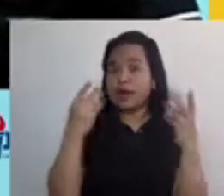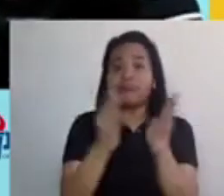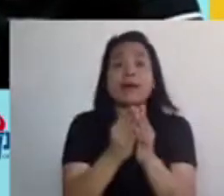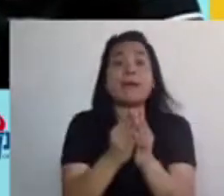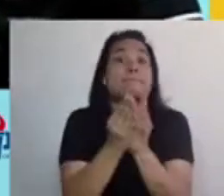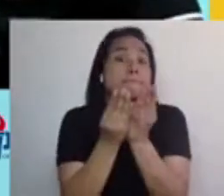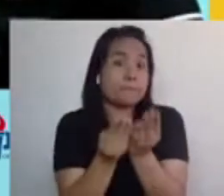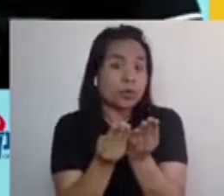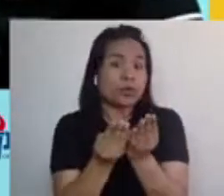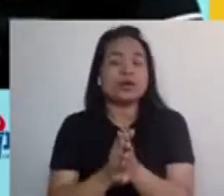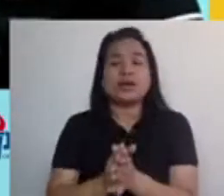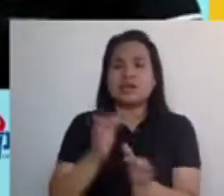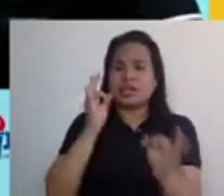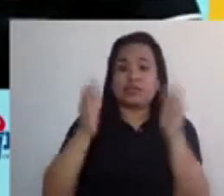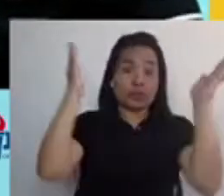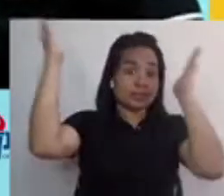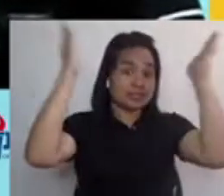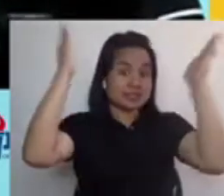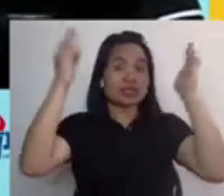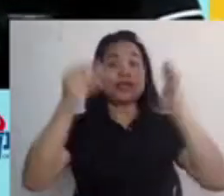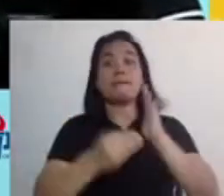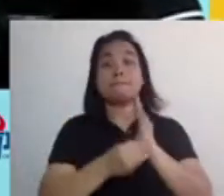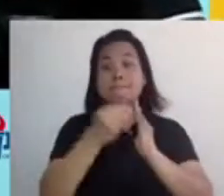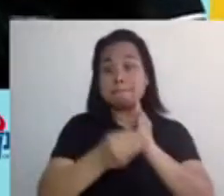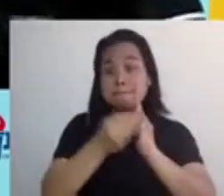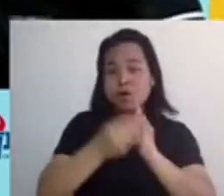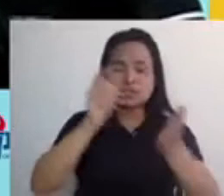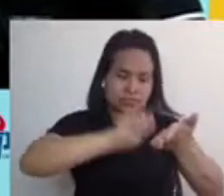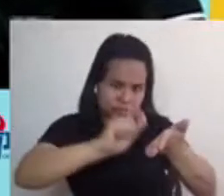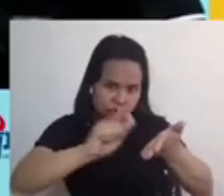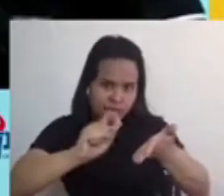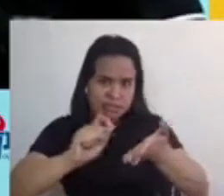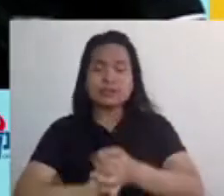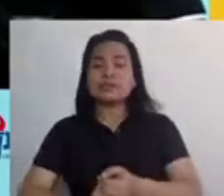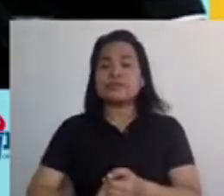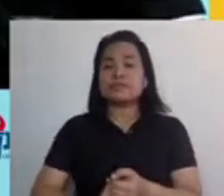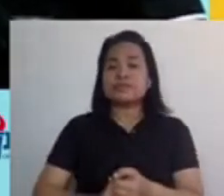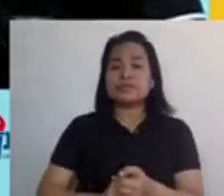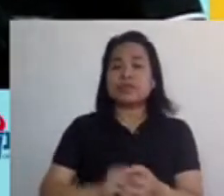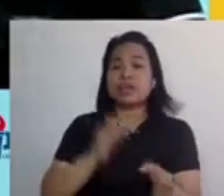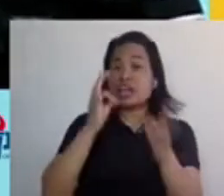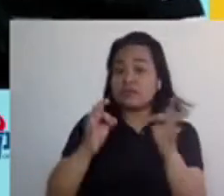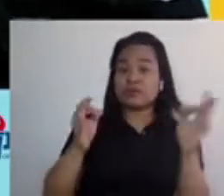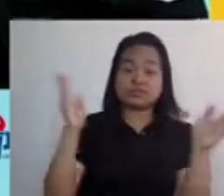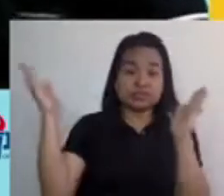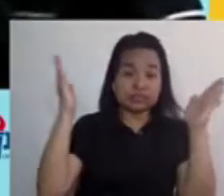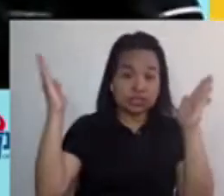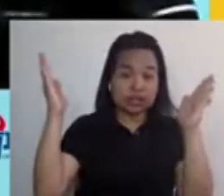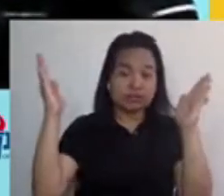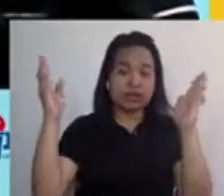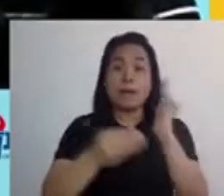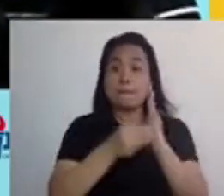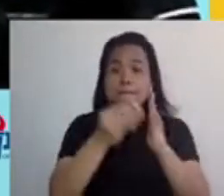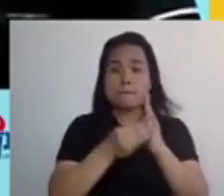served as a module or learning material writer, if you also served as a module or learning material validator, if you're